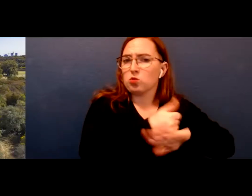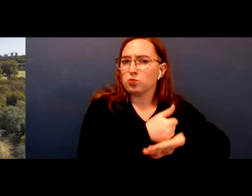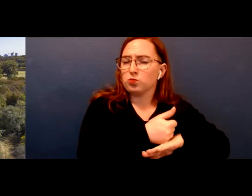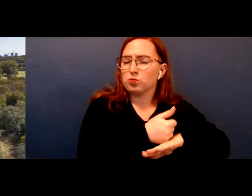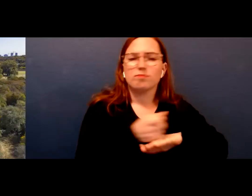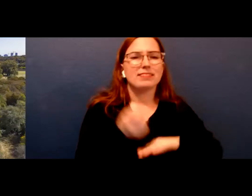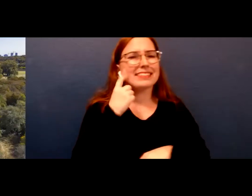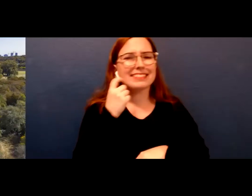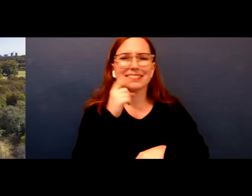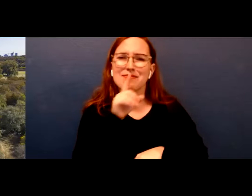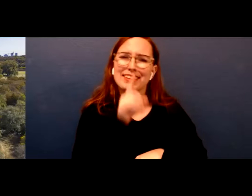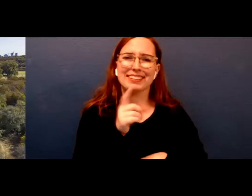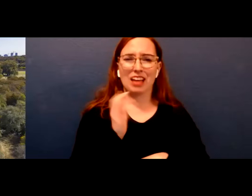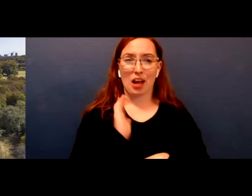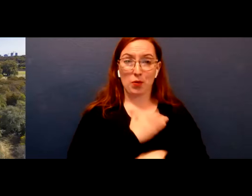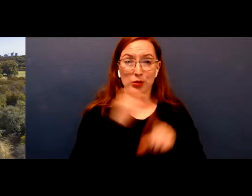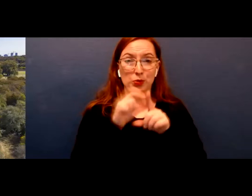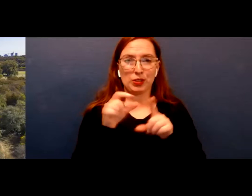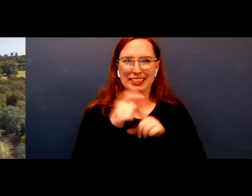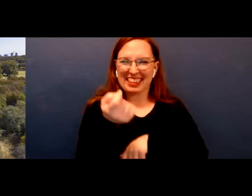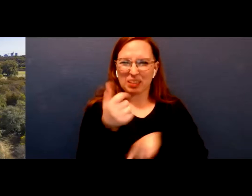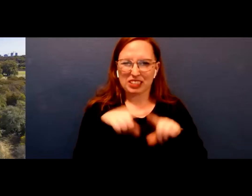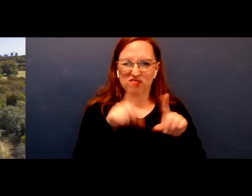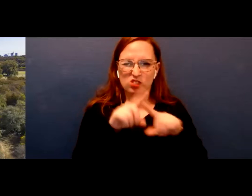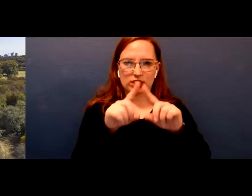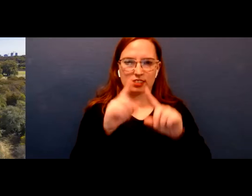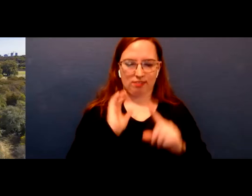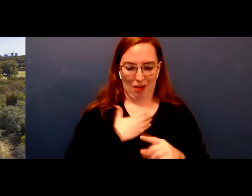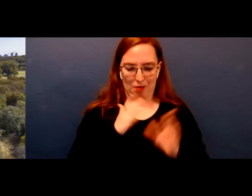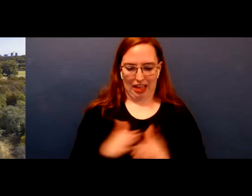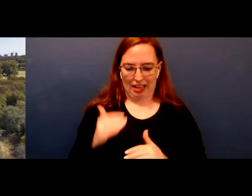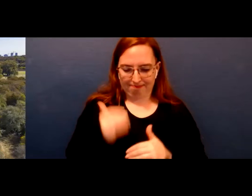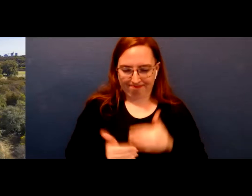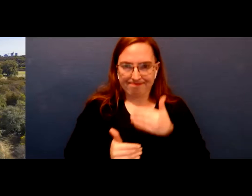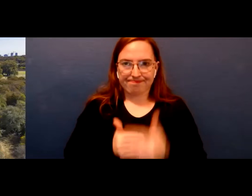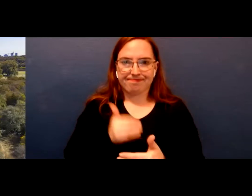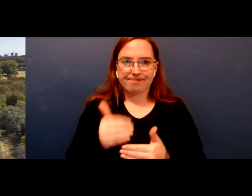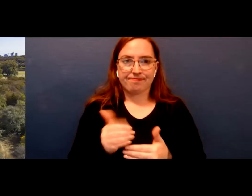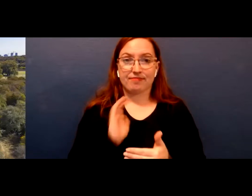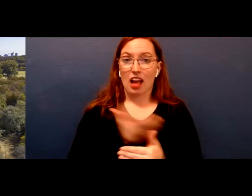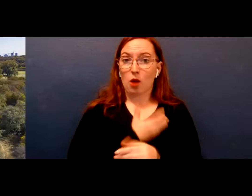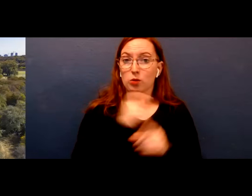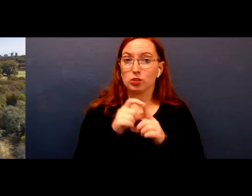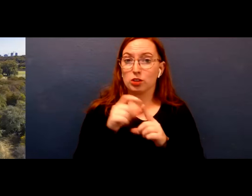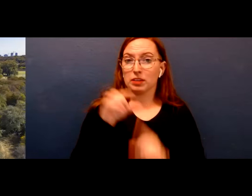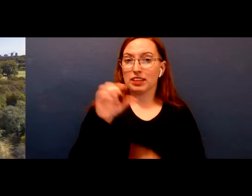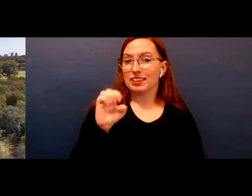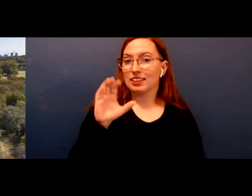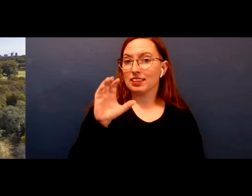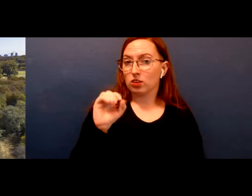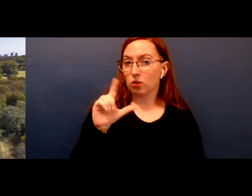different terminology for the plans that are moving forward. So our term was ecological